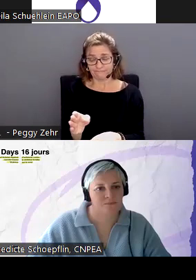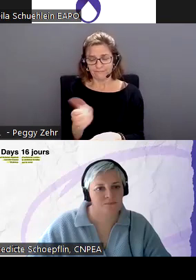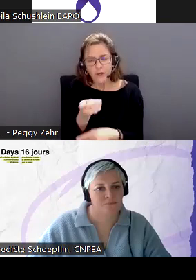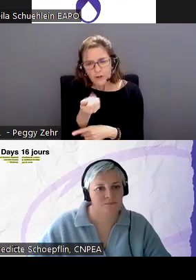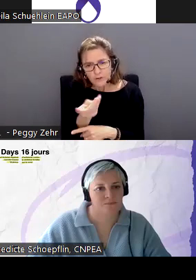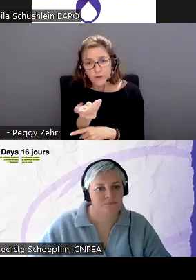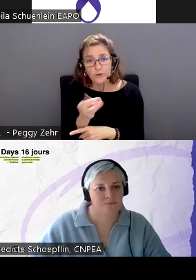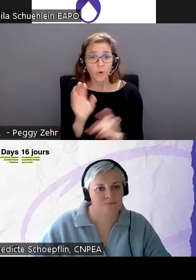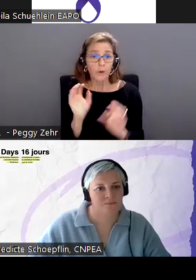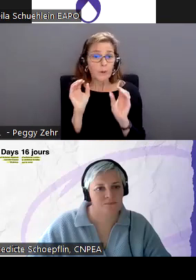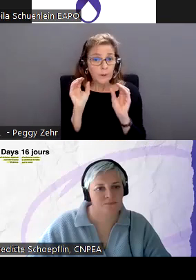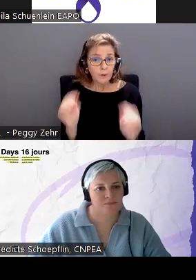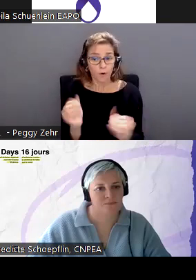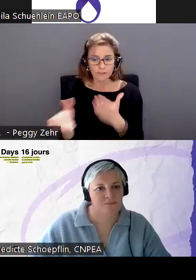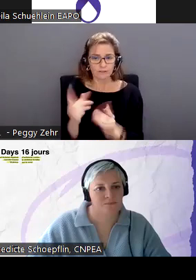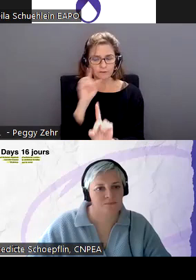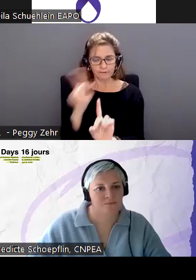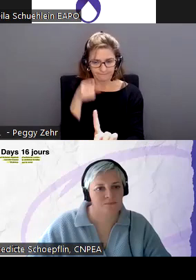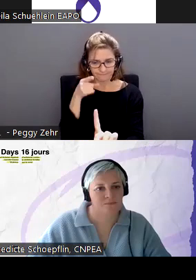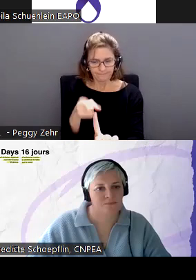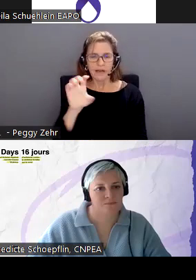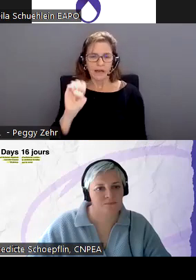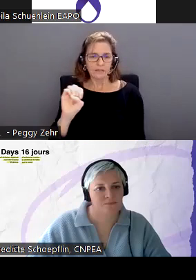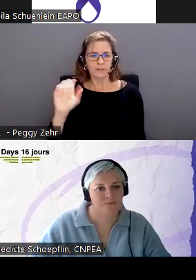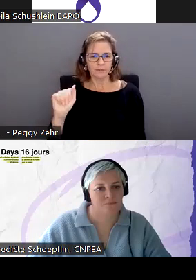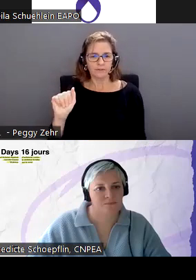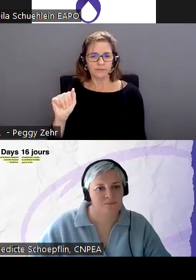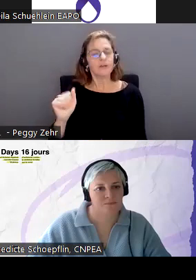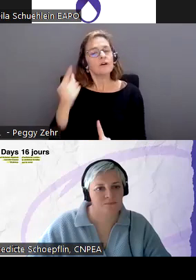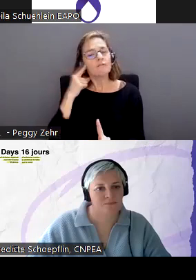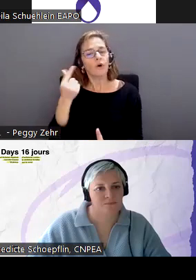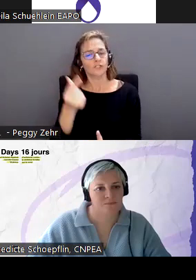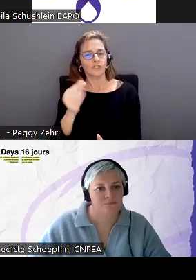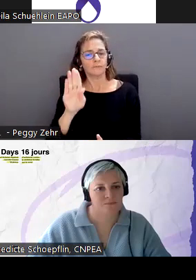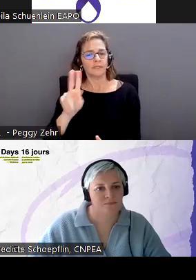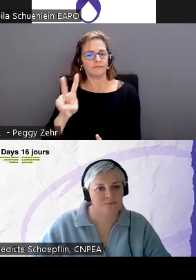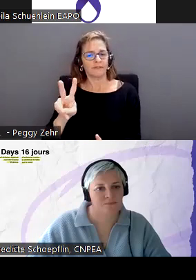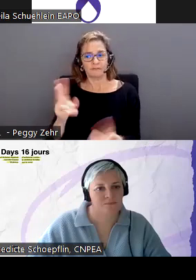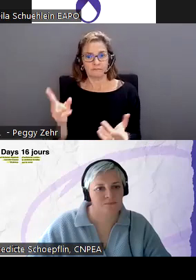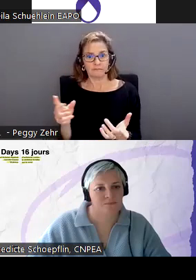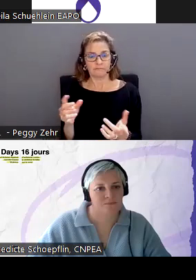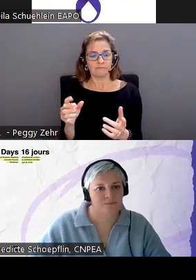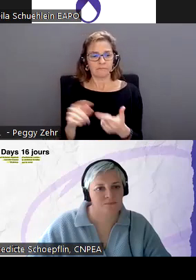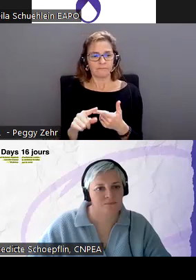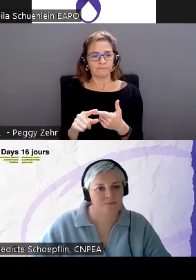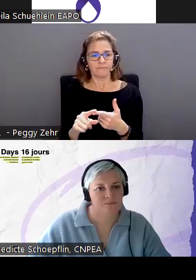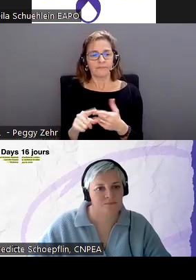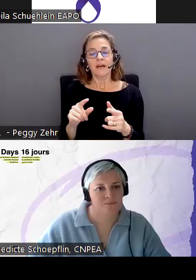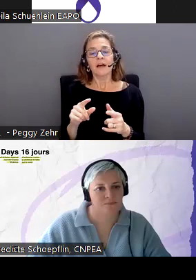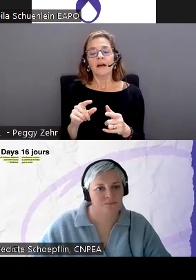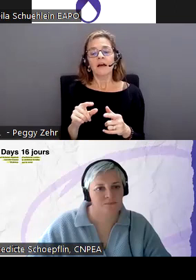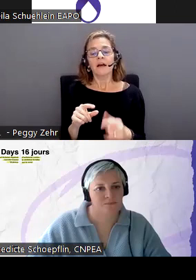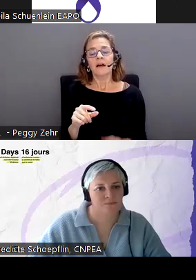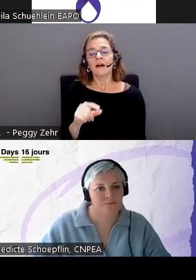dedicated elder abuse services specifically around gender-based violence for older women. The violence against women sector has made a